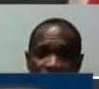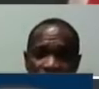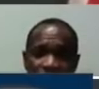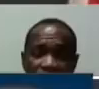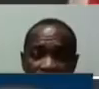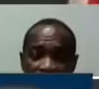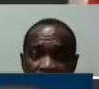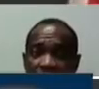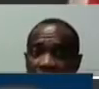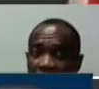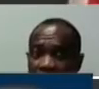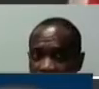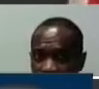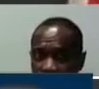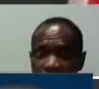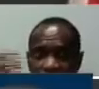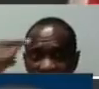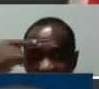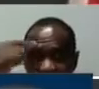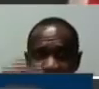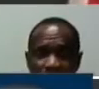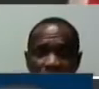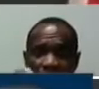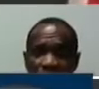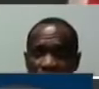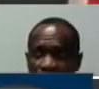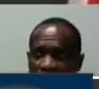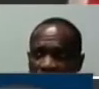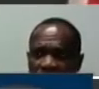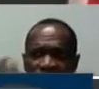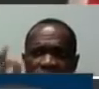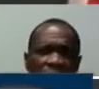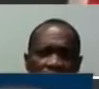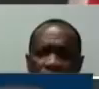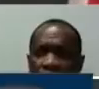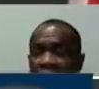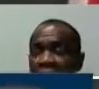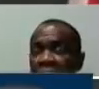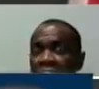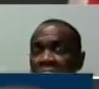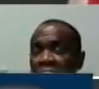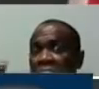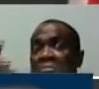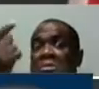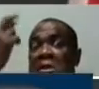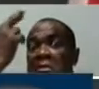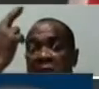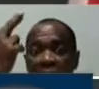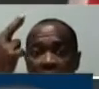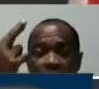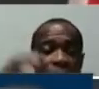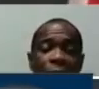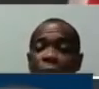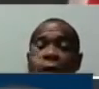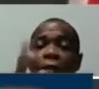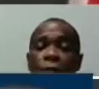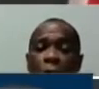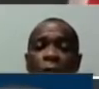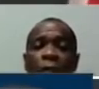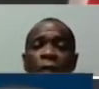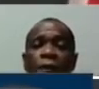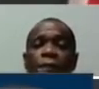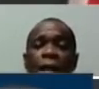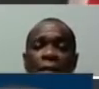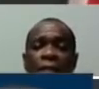reason, decided that they are not going to take part in the national program to protect the national population from what, in